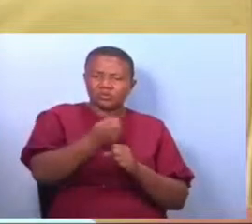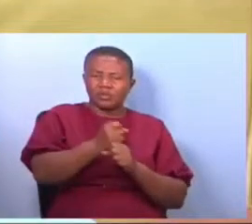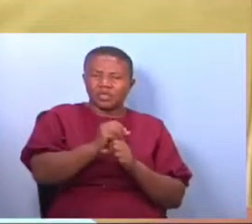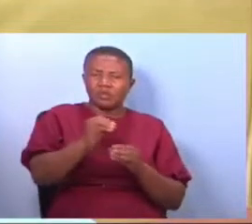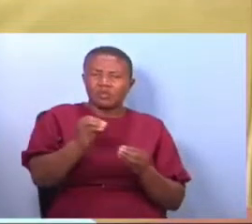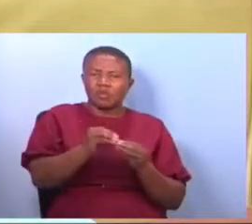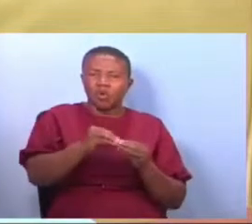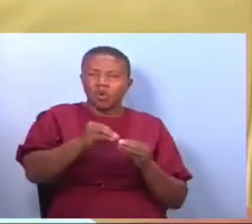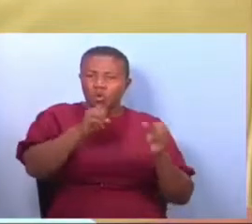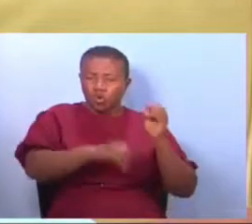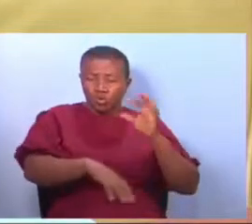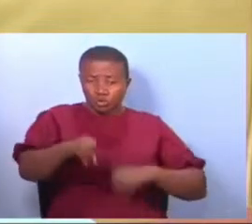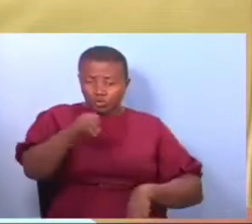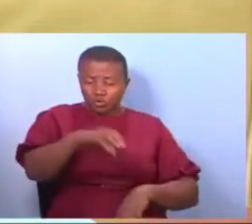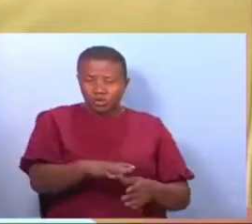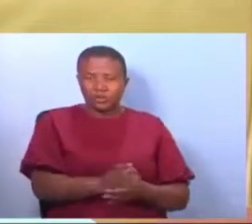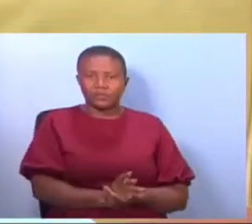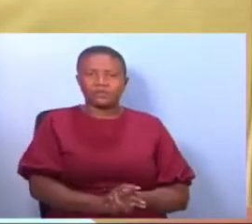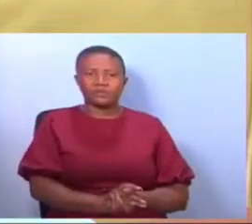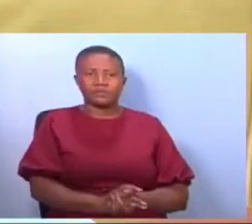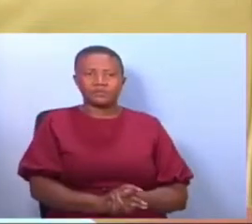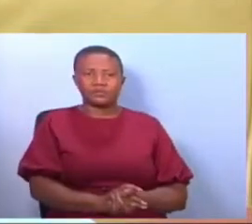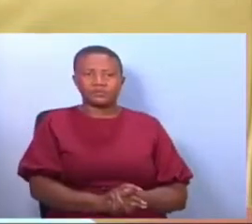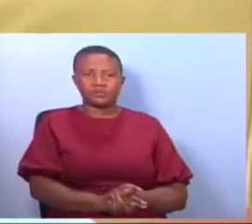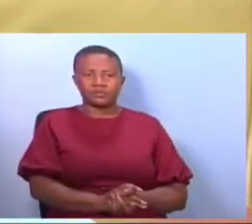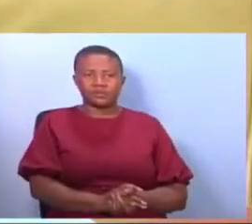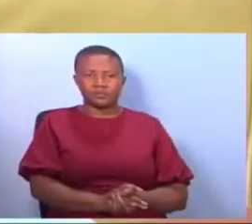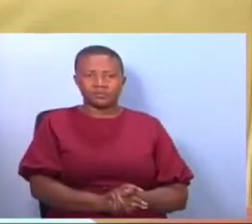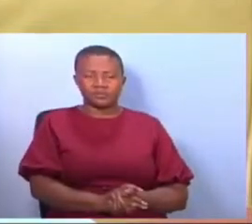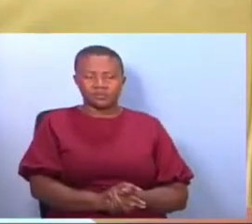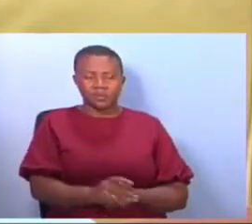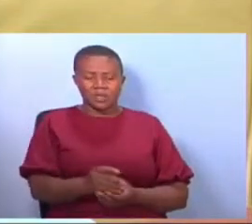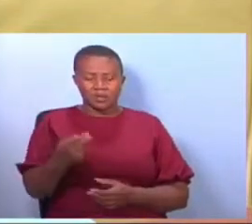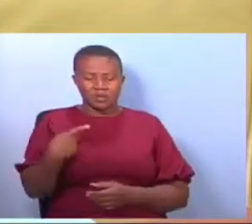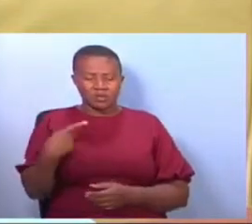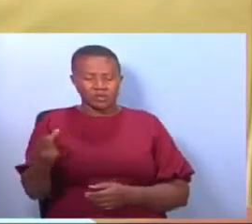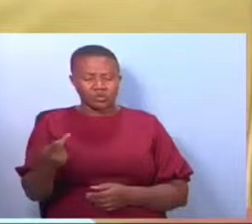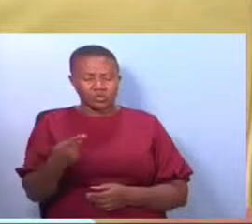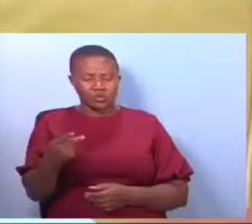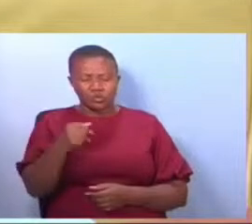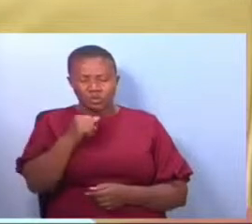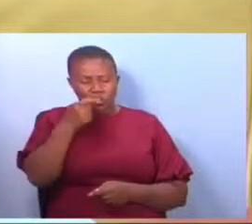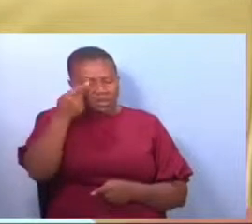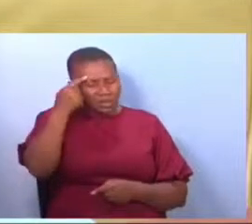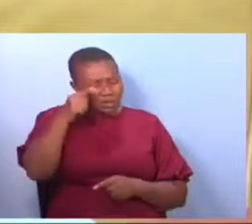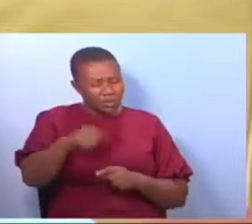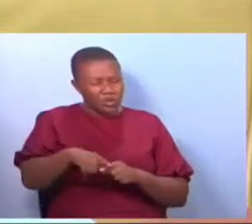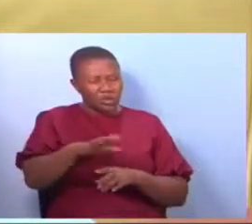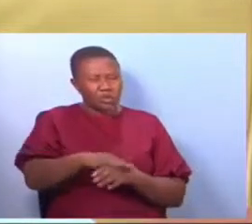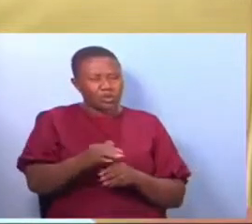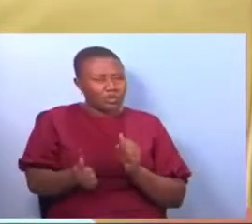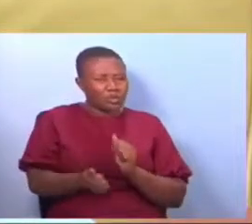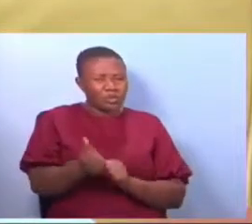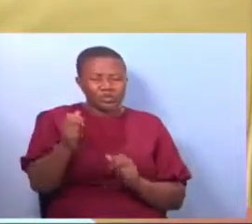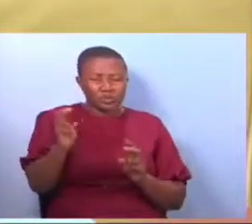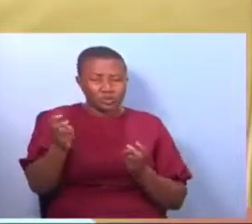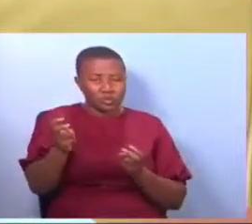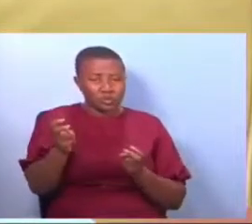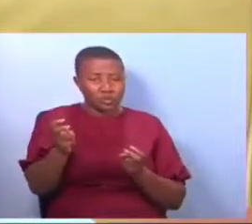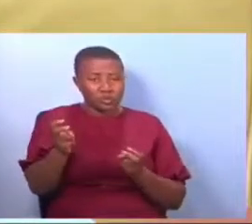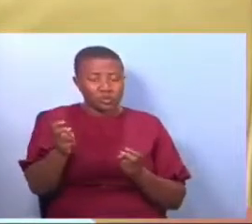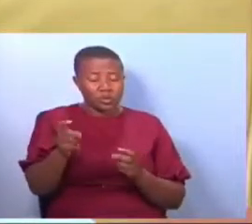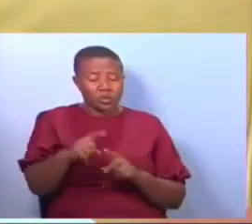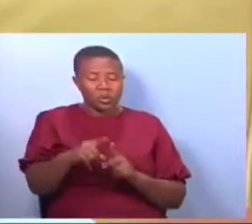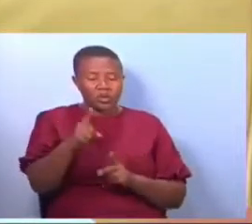Mr. Speaker, he and I disagreed on a number of occasions on matters. But one thing